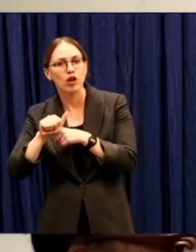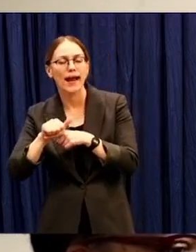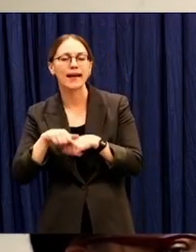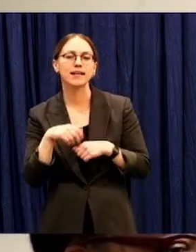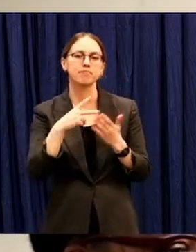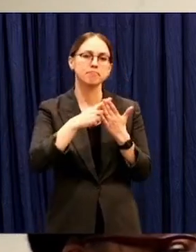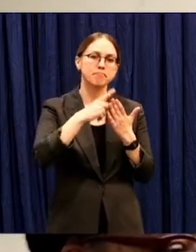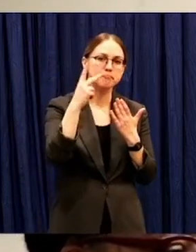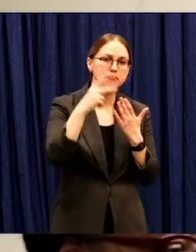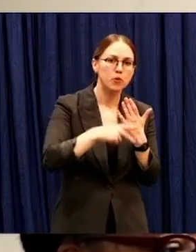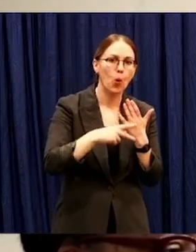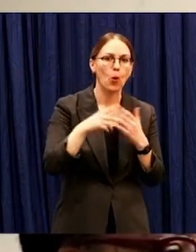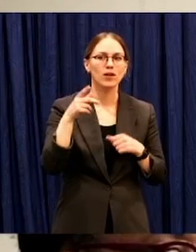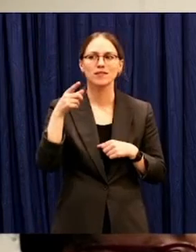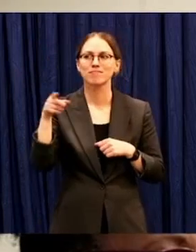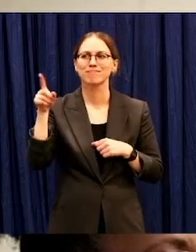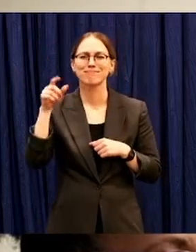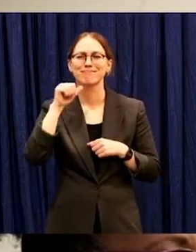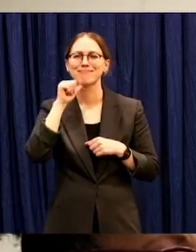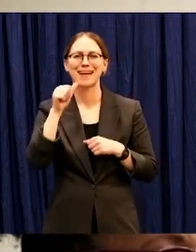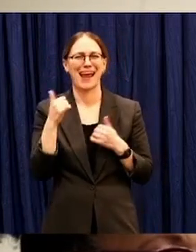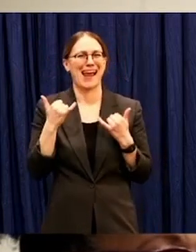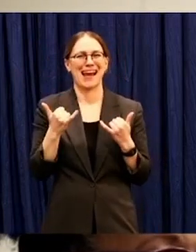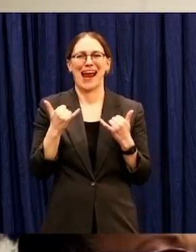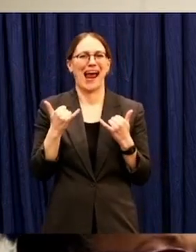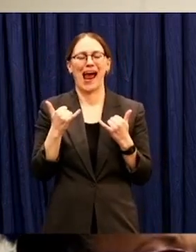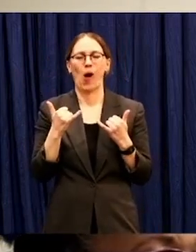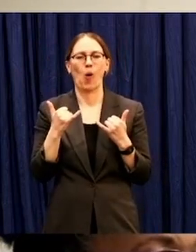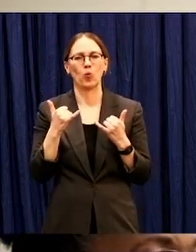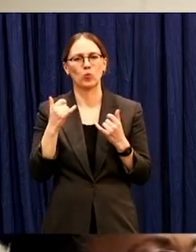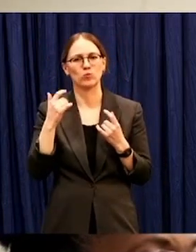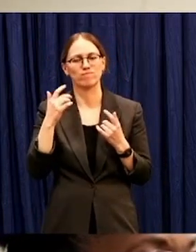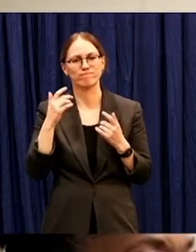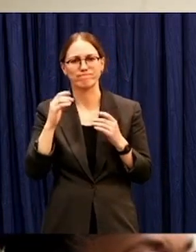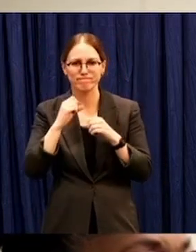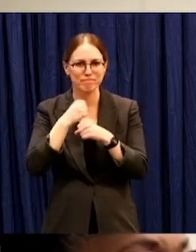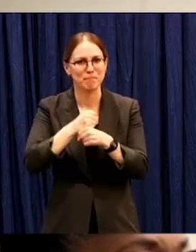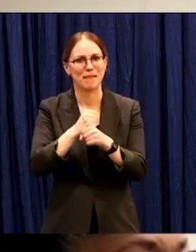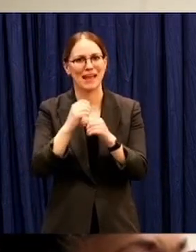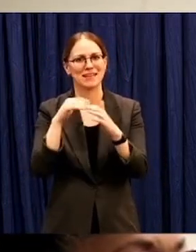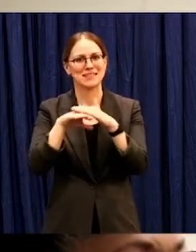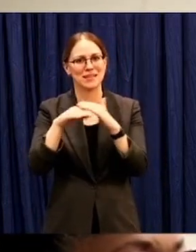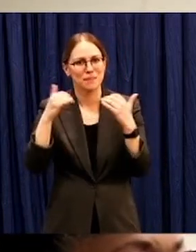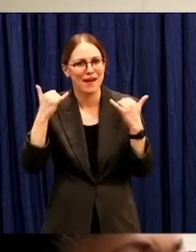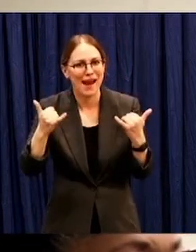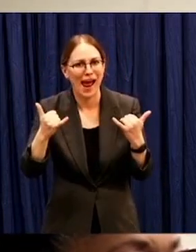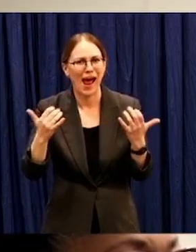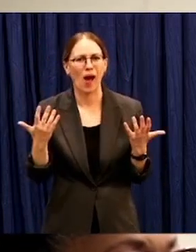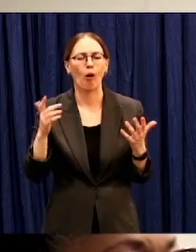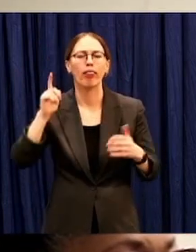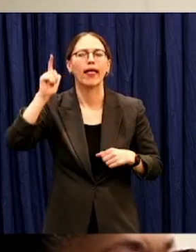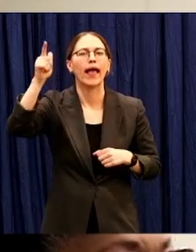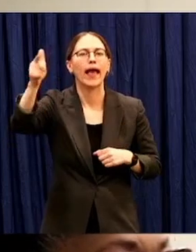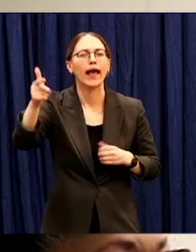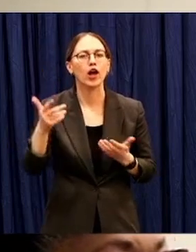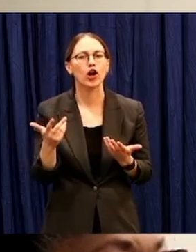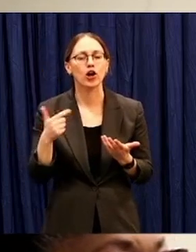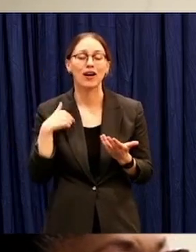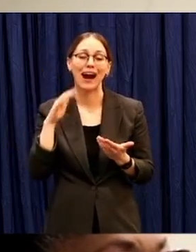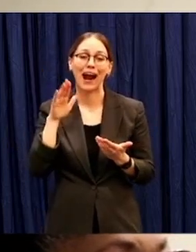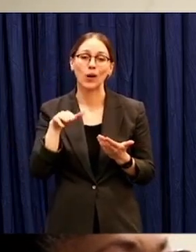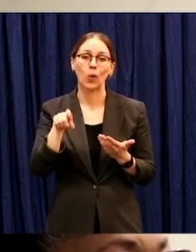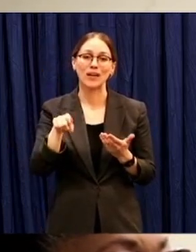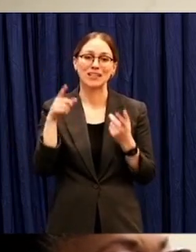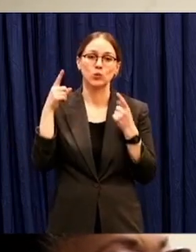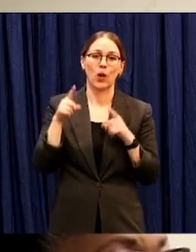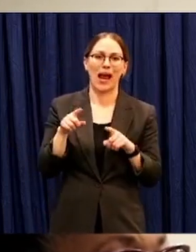programs and not keeping accessibility at the forefront. And so how we go about, I mean, like, I know it needs to happen, but